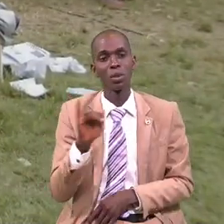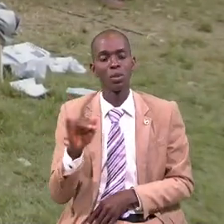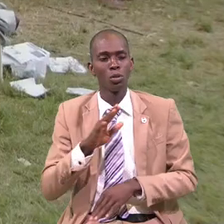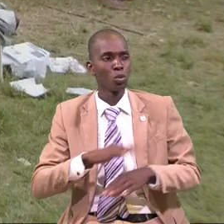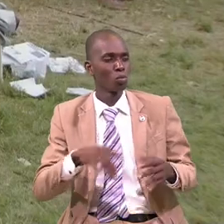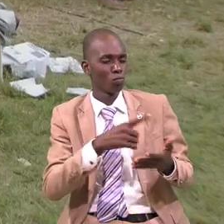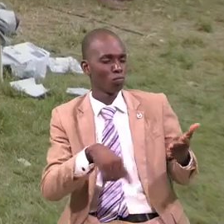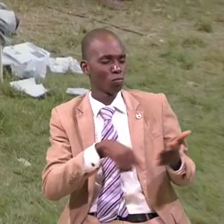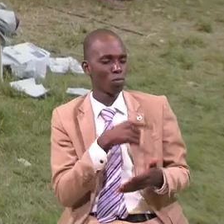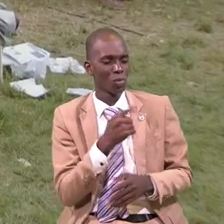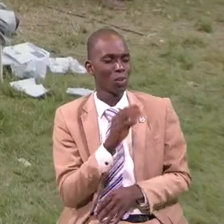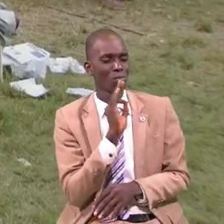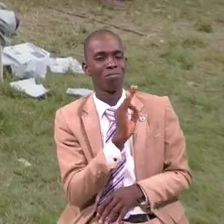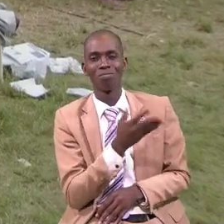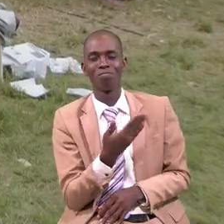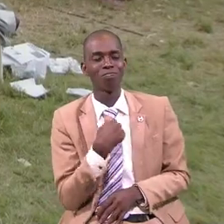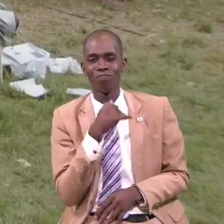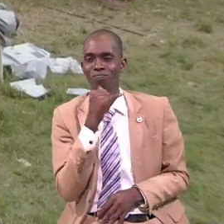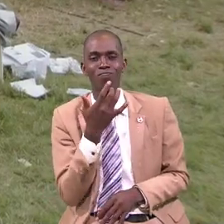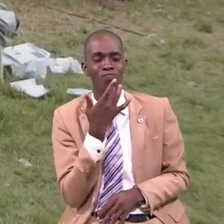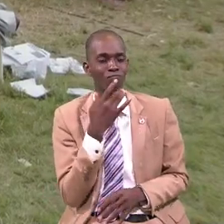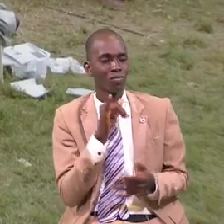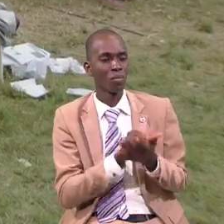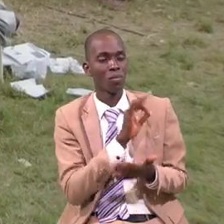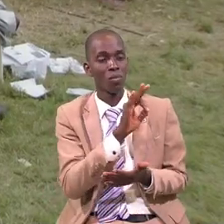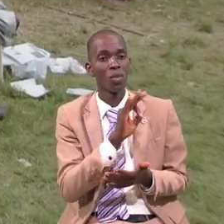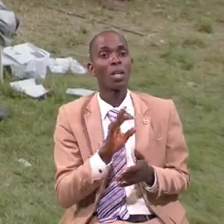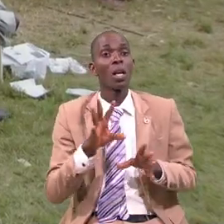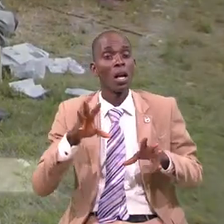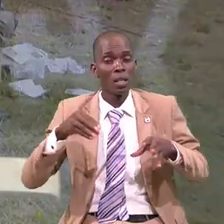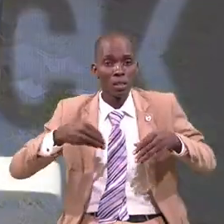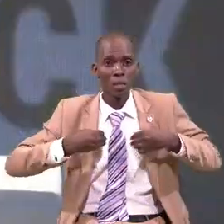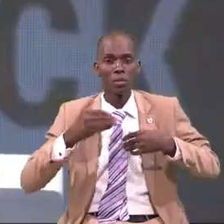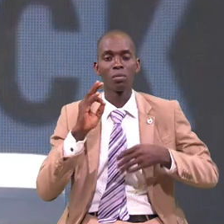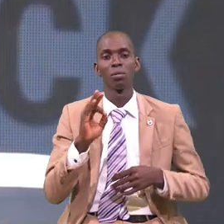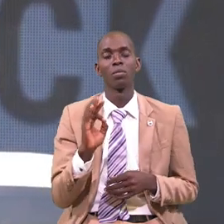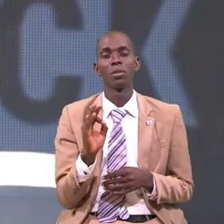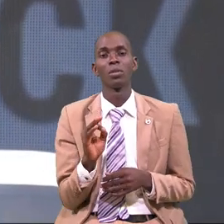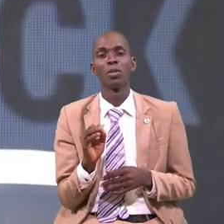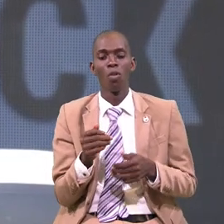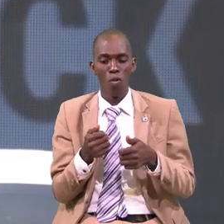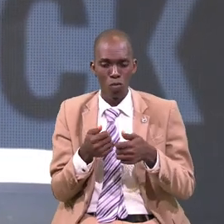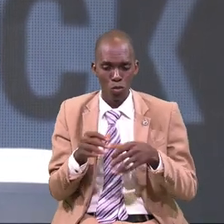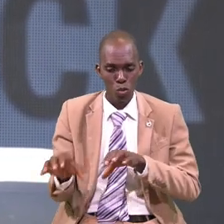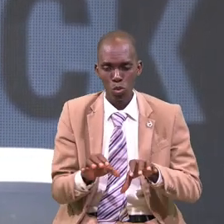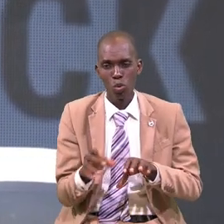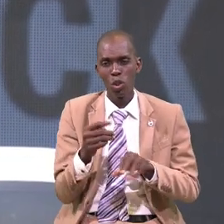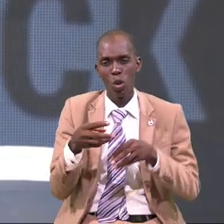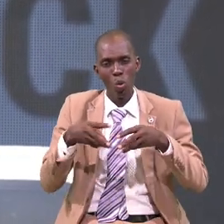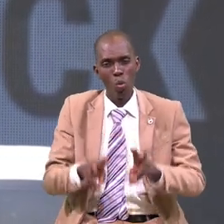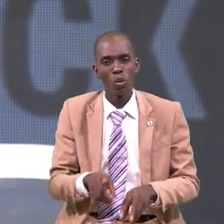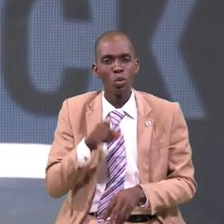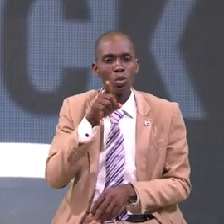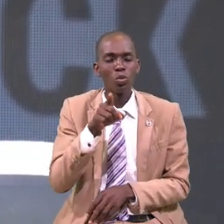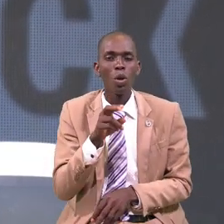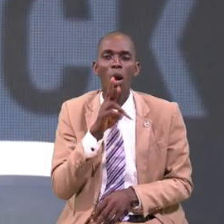Believe the message. Act the way you ought to act in response to